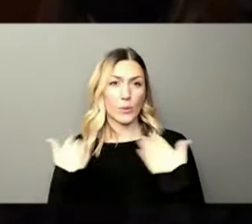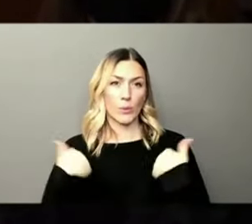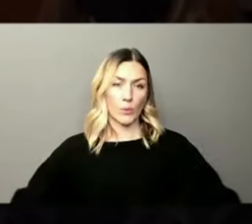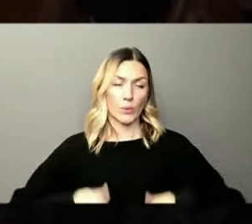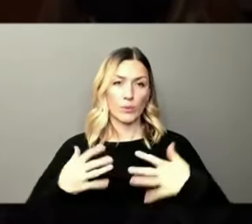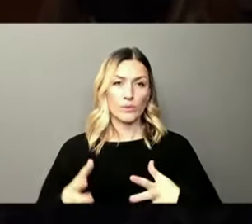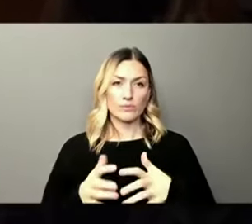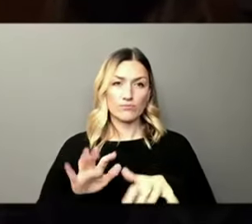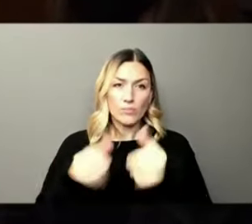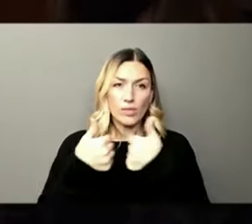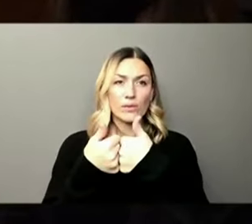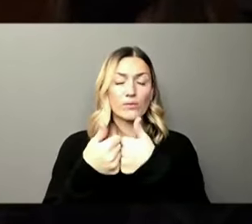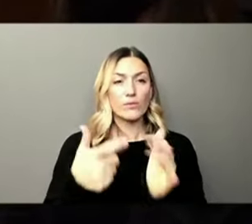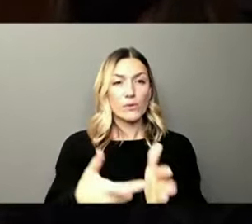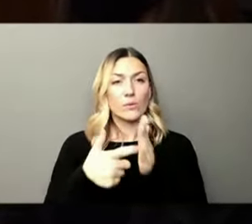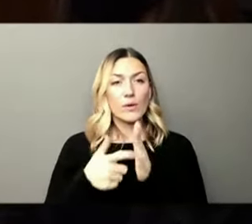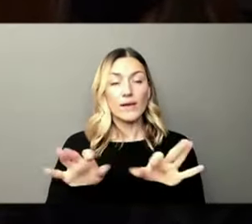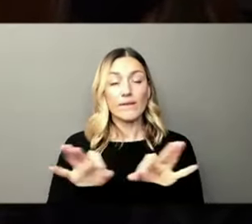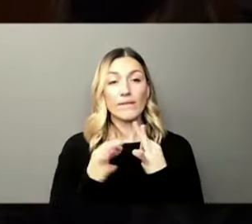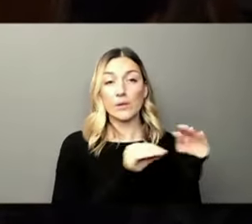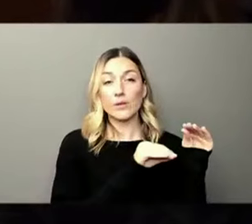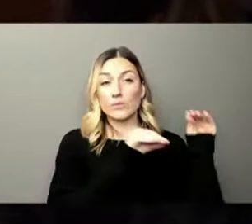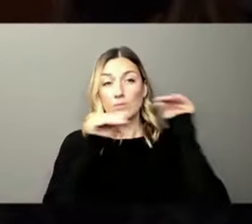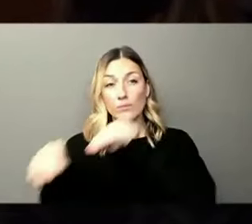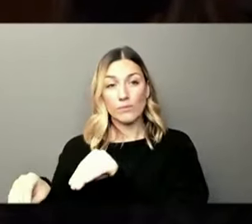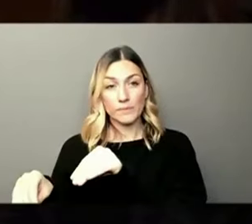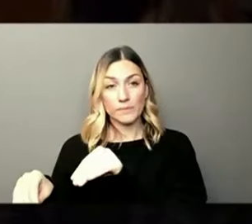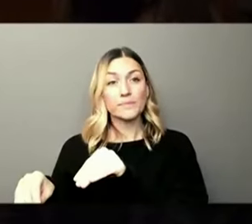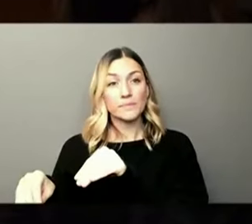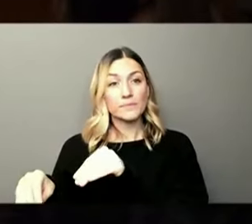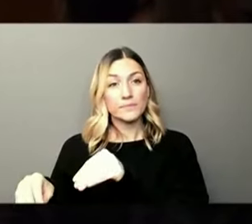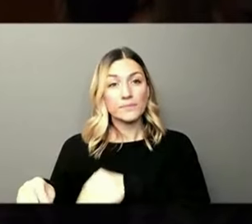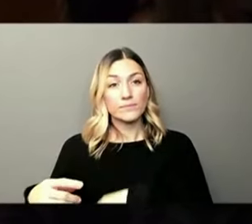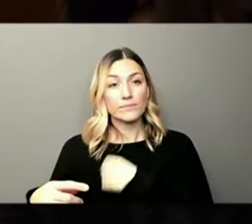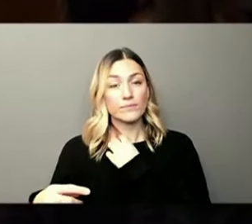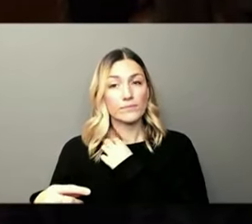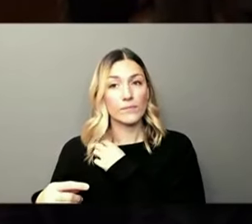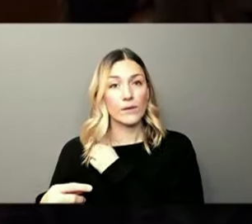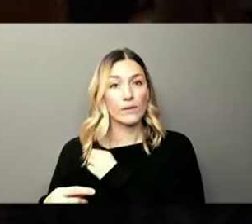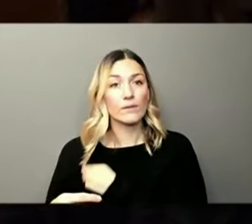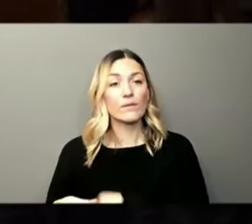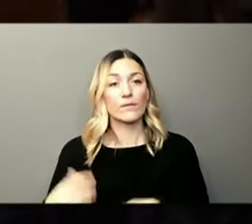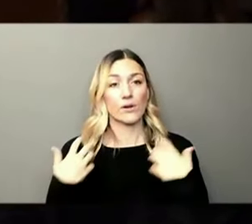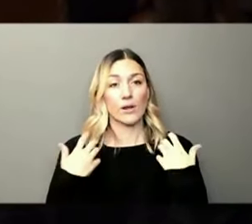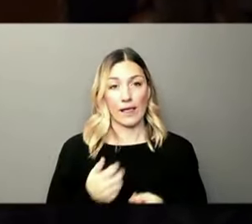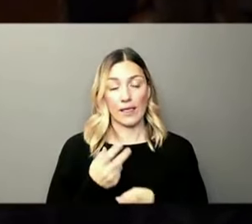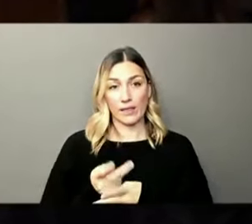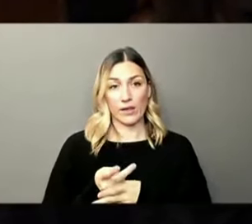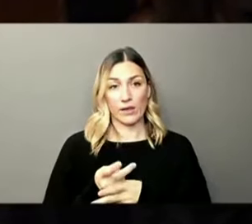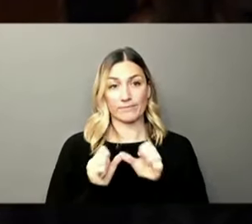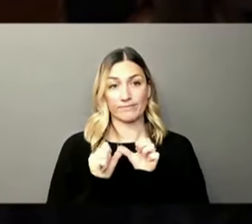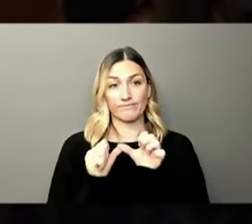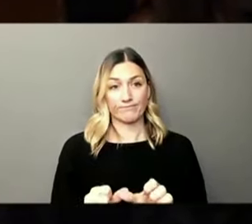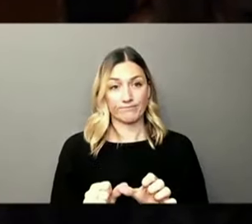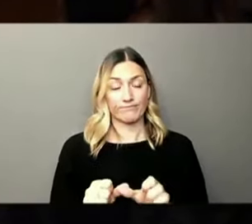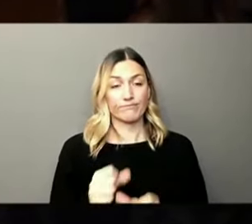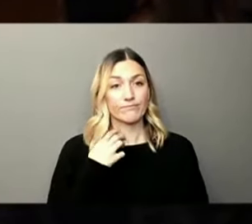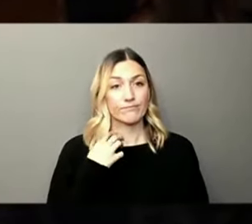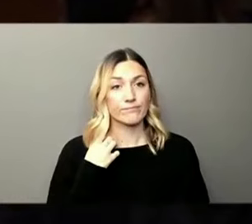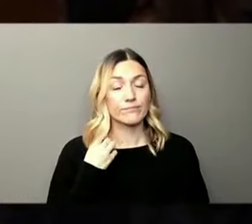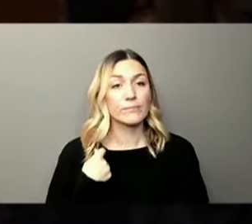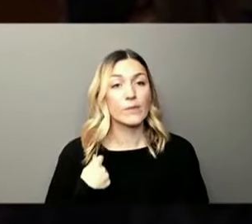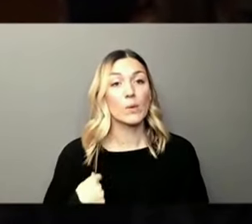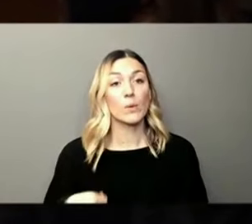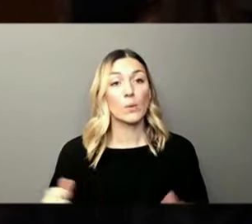it even required the family to move in order to be able to get the healthcare that their daughter needs. And so with that,